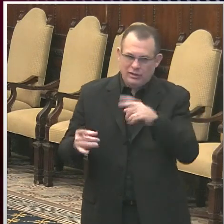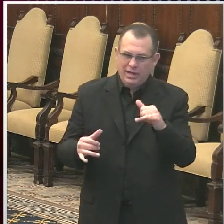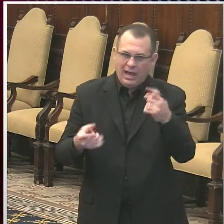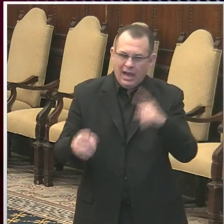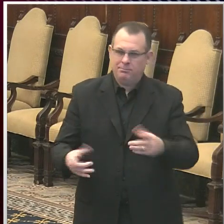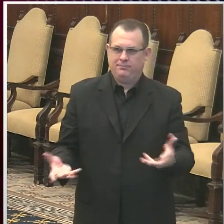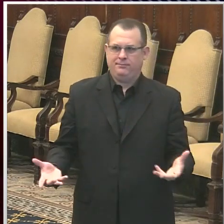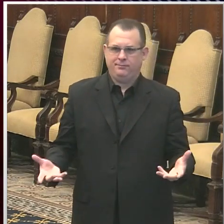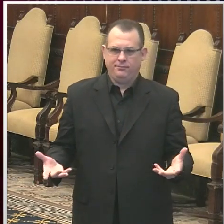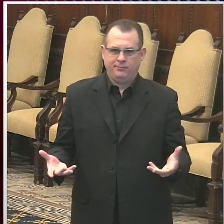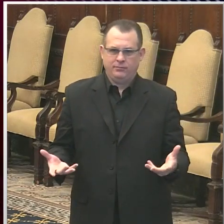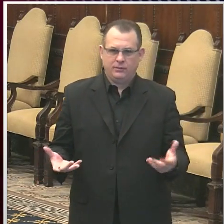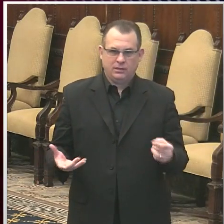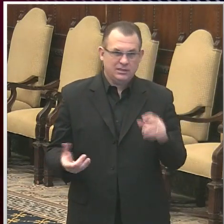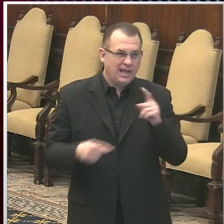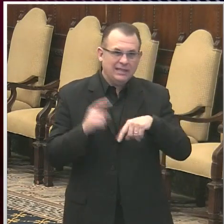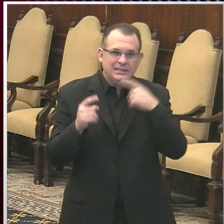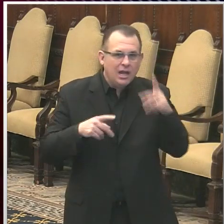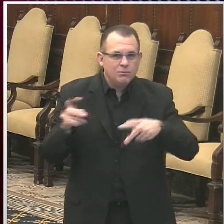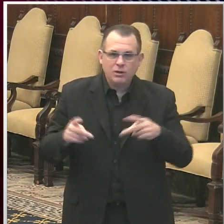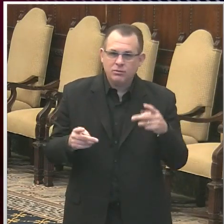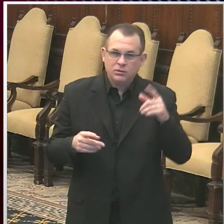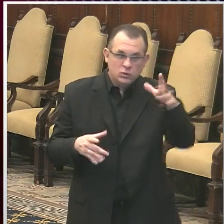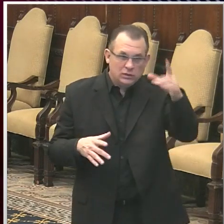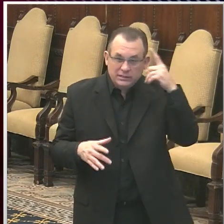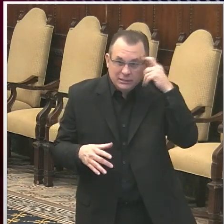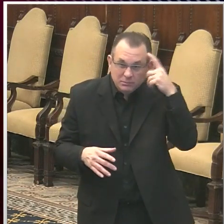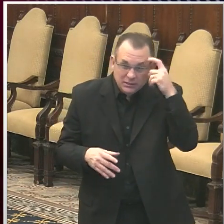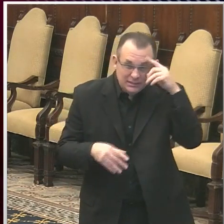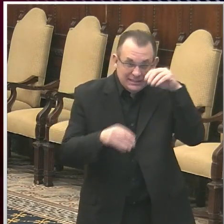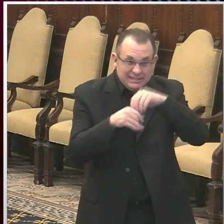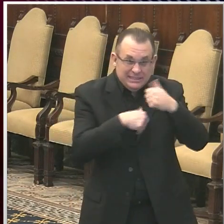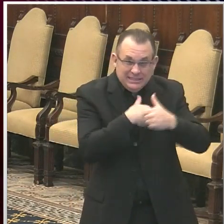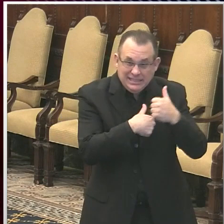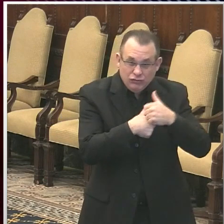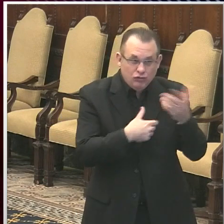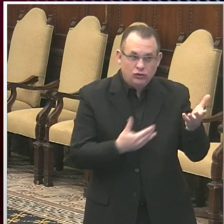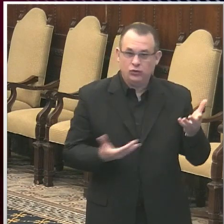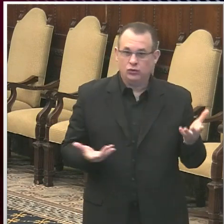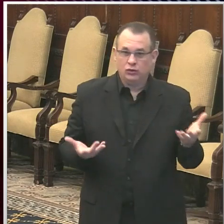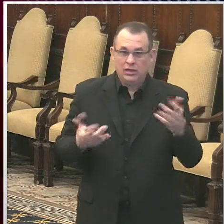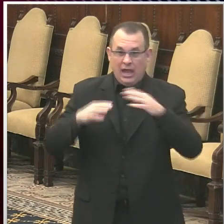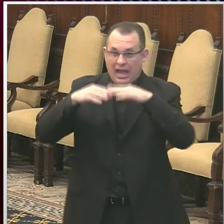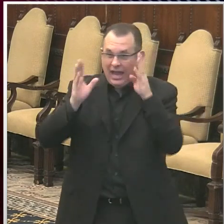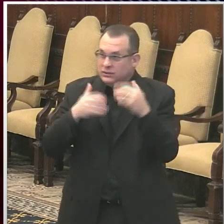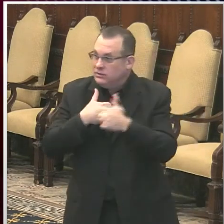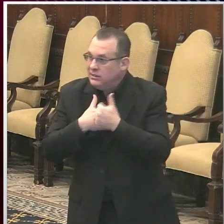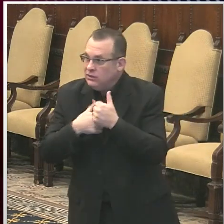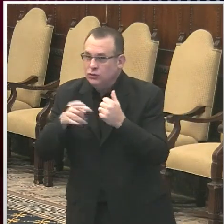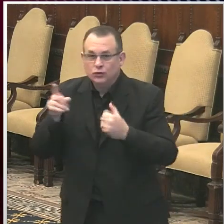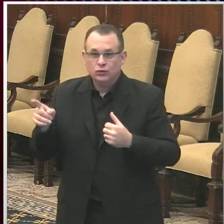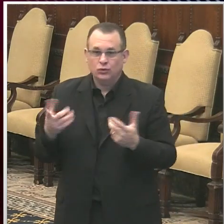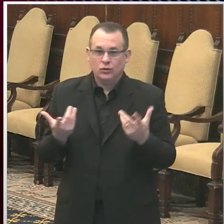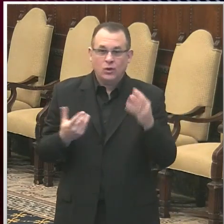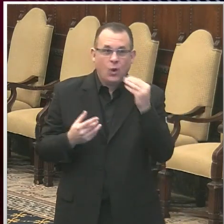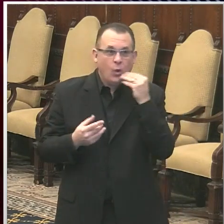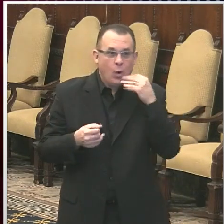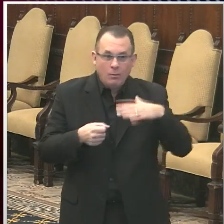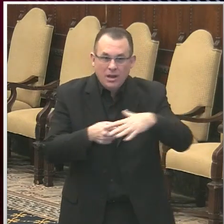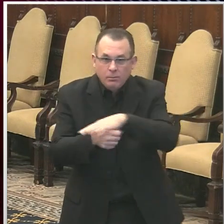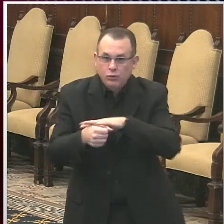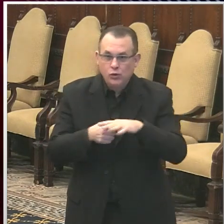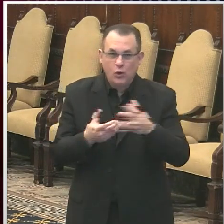tell folks that if you suspect a child is in danger, you suspect a child is in an abusive situation in your neighborhood or on your street,